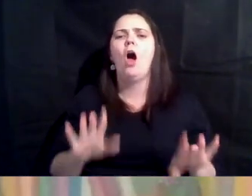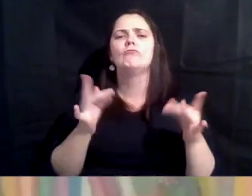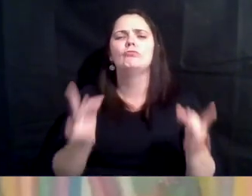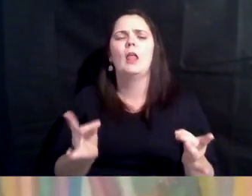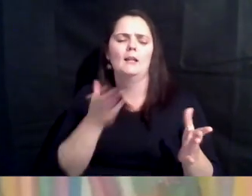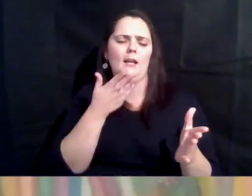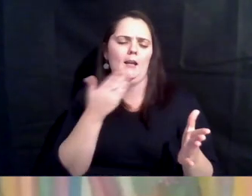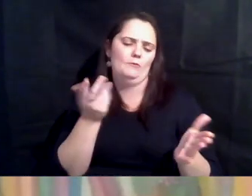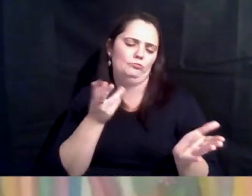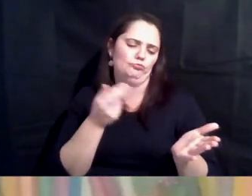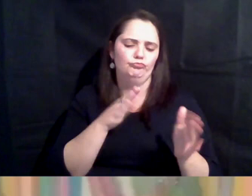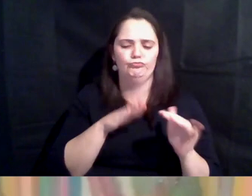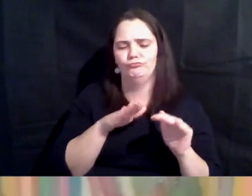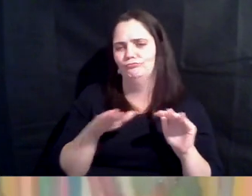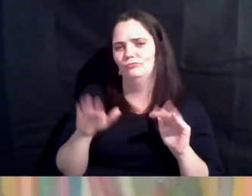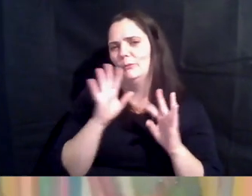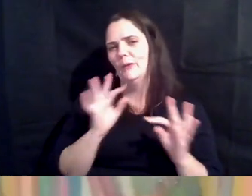got another little cutout here.